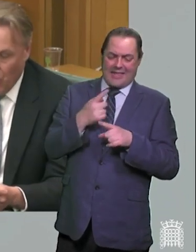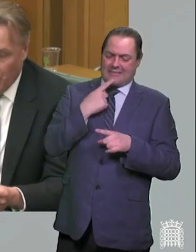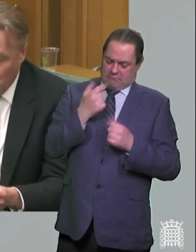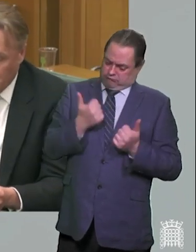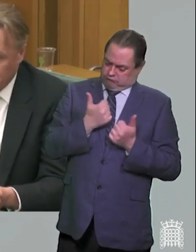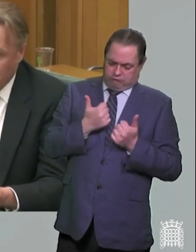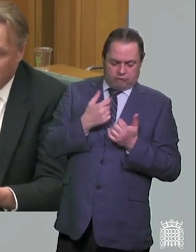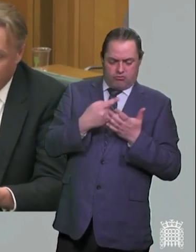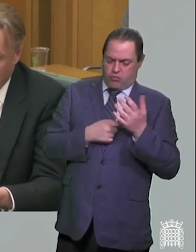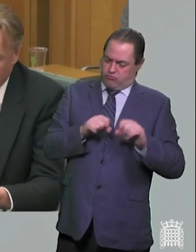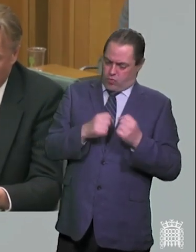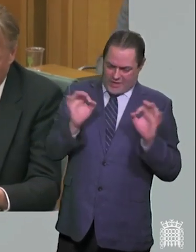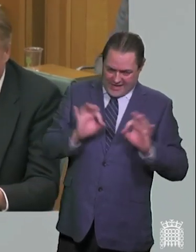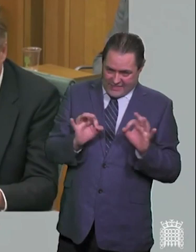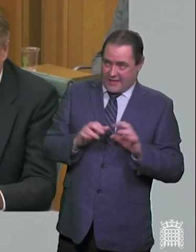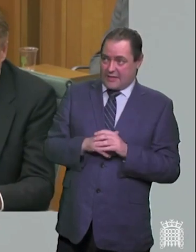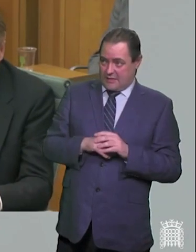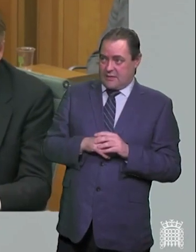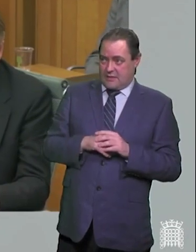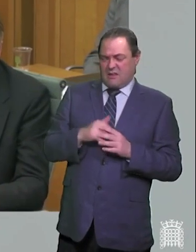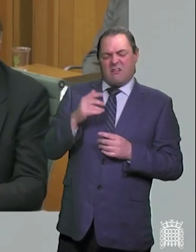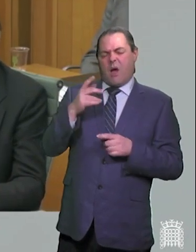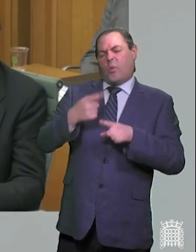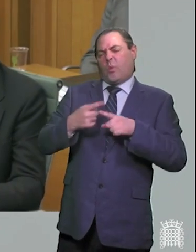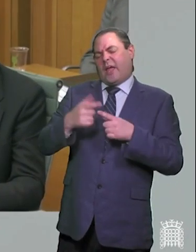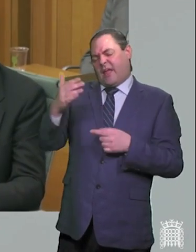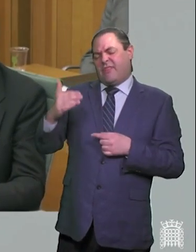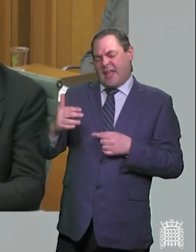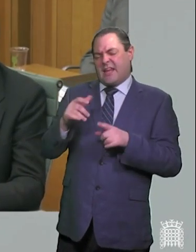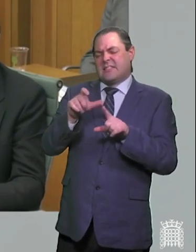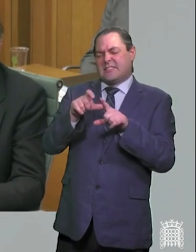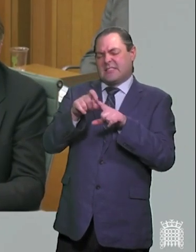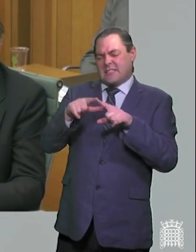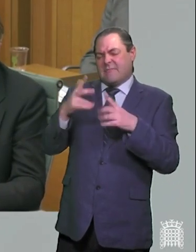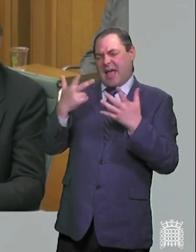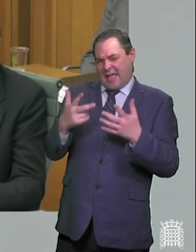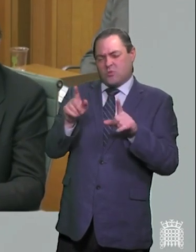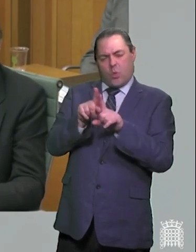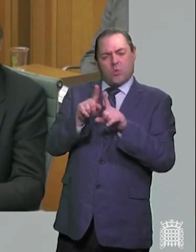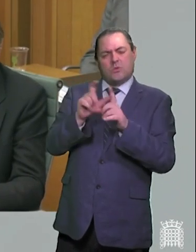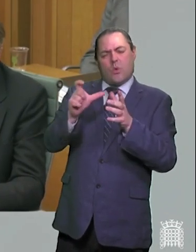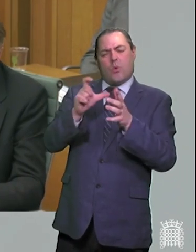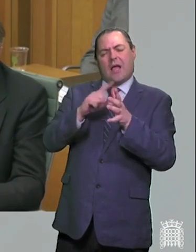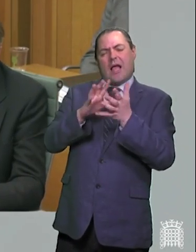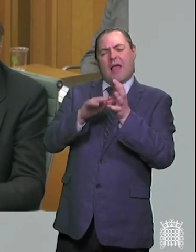rules were not broken, and then I'll rattle through this quickly. On the 8th of December to Catherine West,